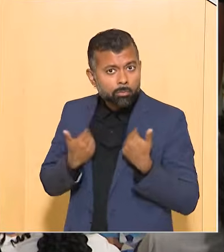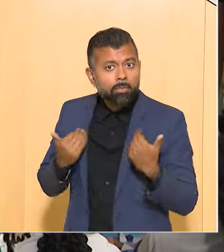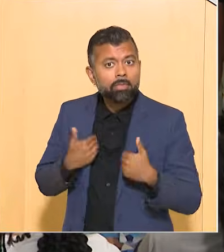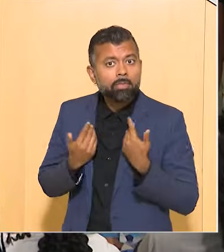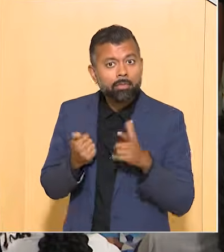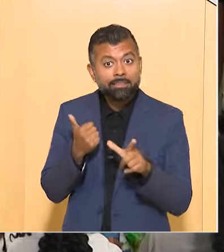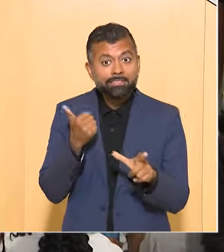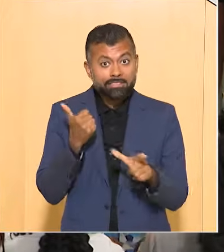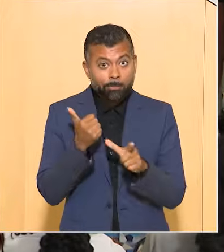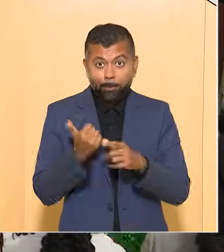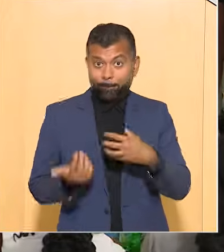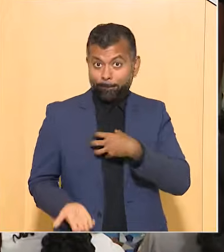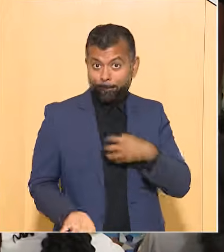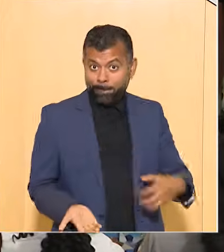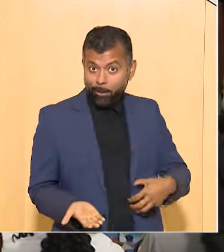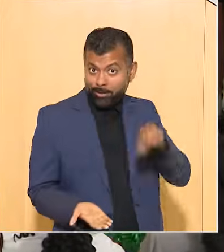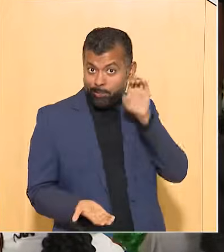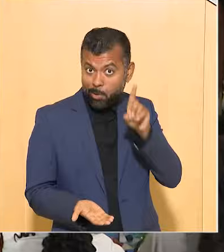education,